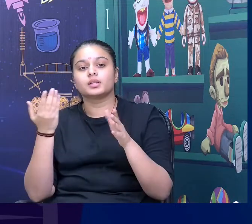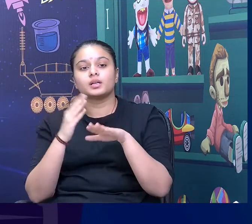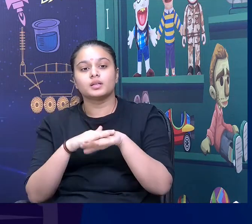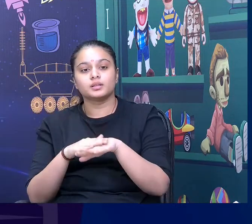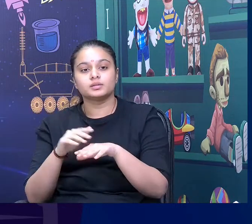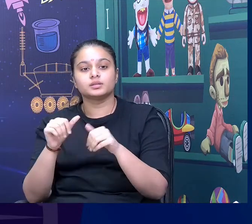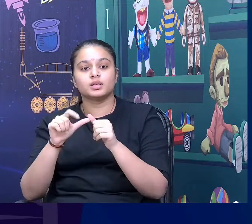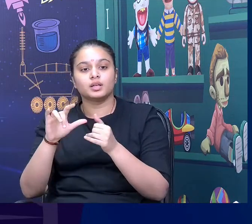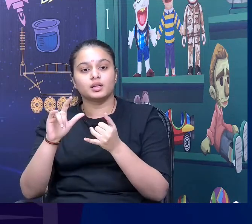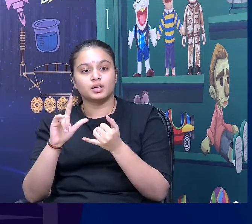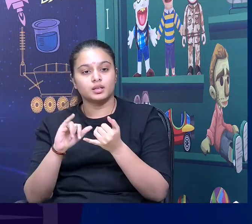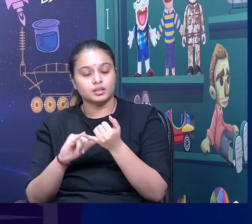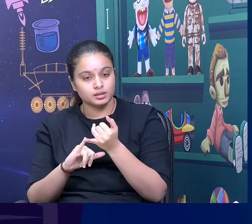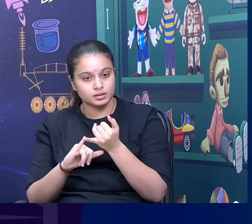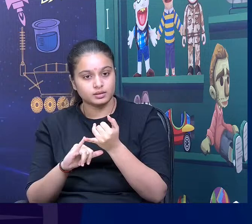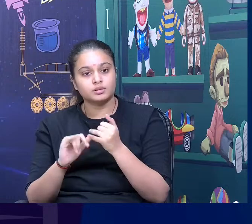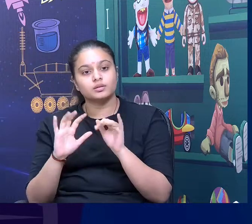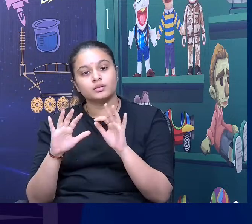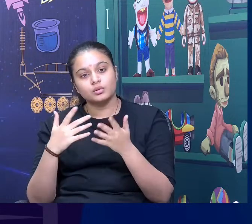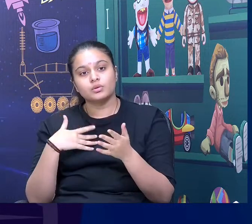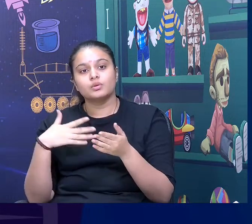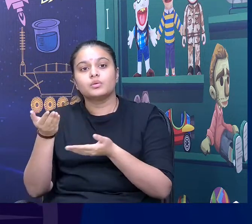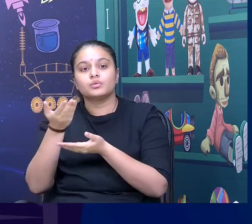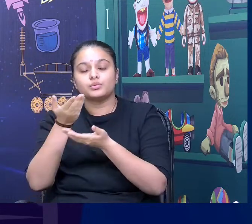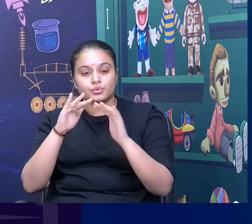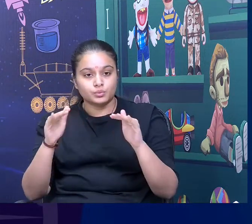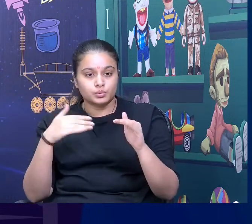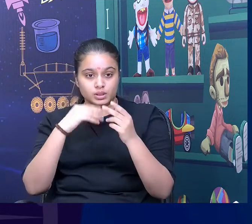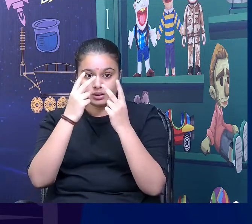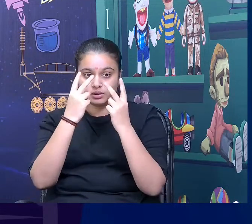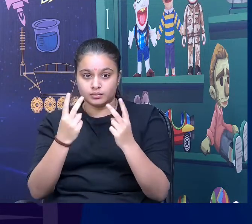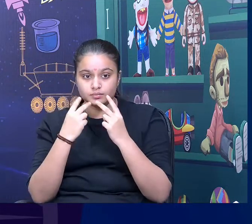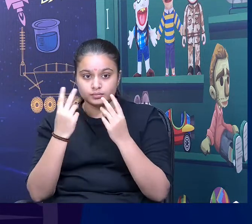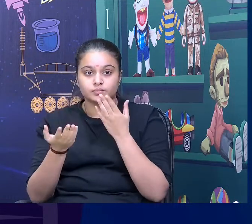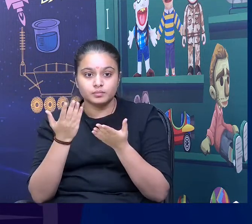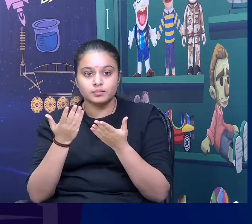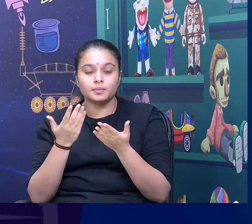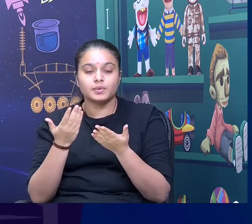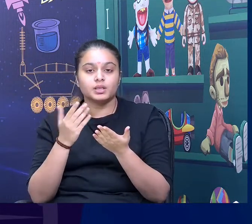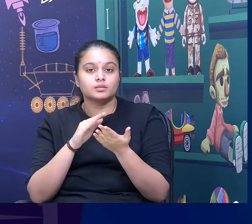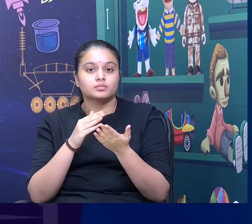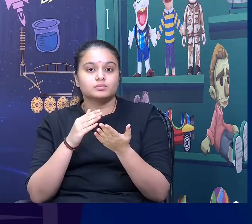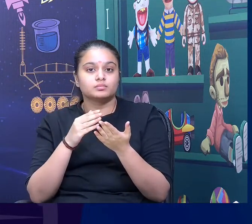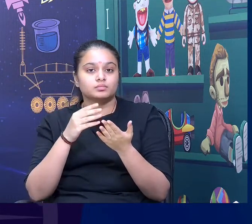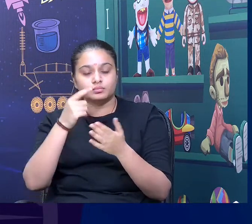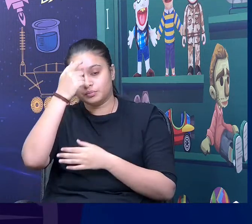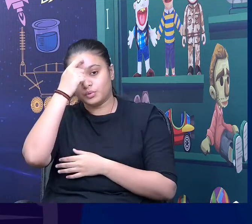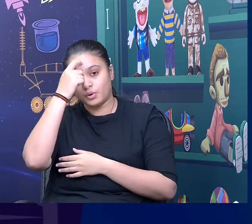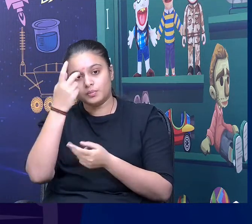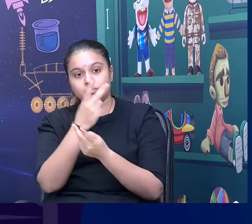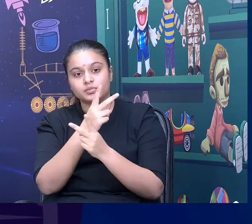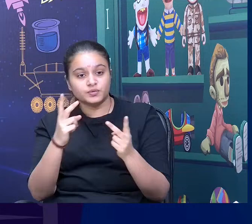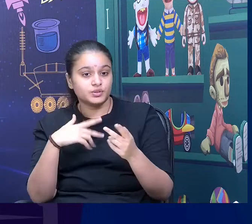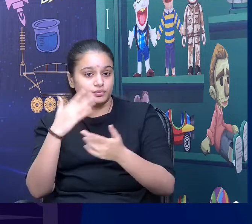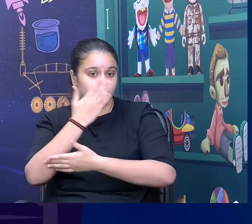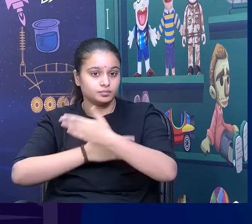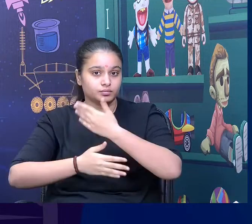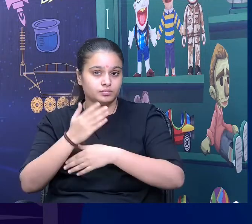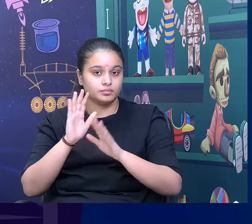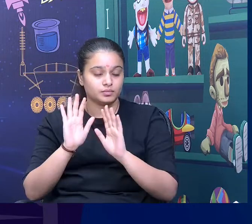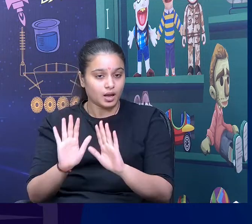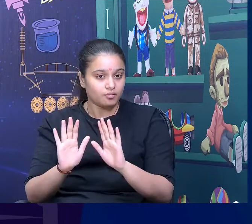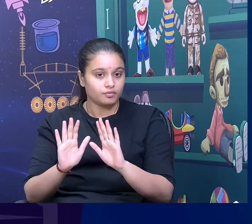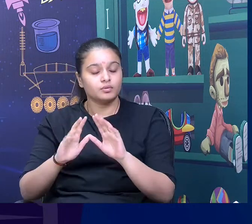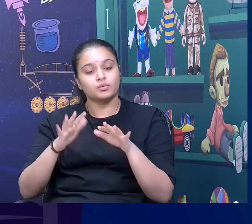experiencing ALS, or like many of our students who are watching this might be suffering from some or the other physical challenge,